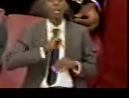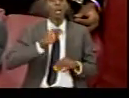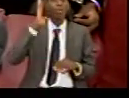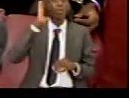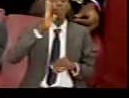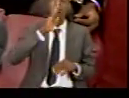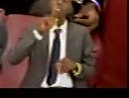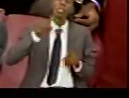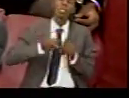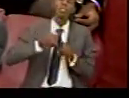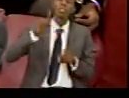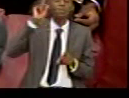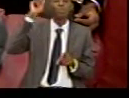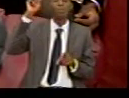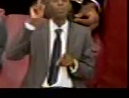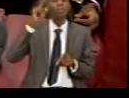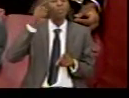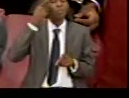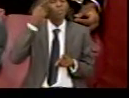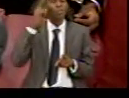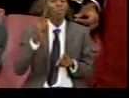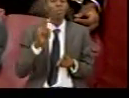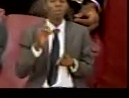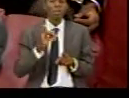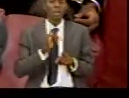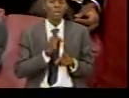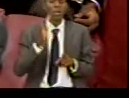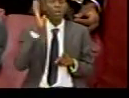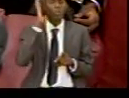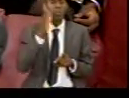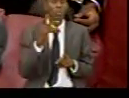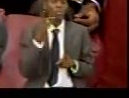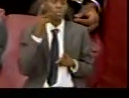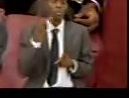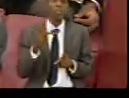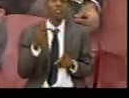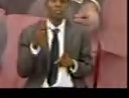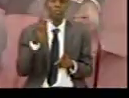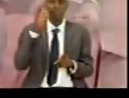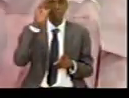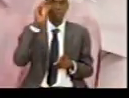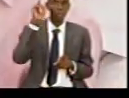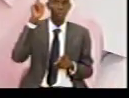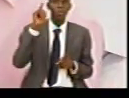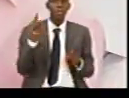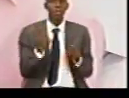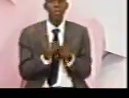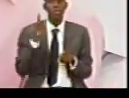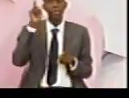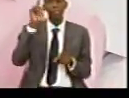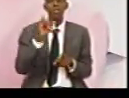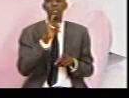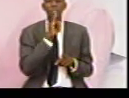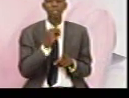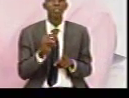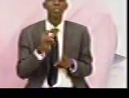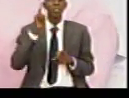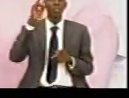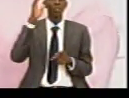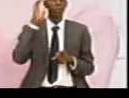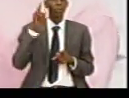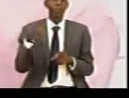him. For I will see him as he is. You'll be ready